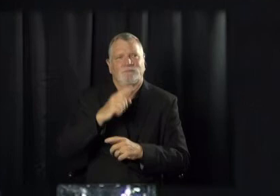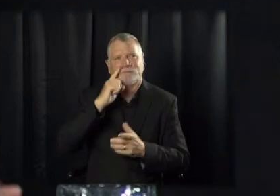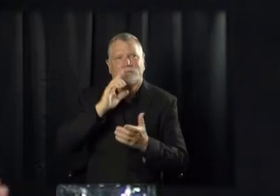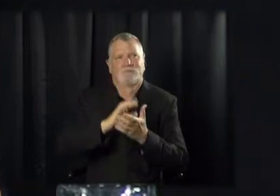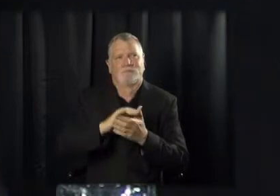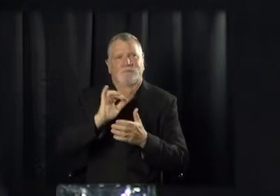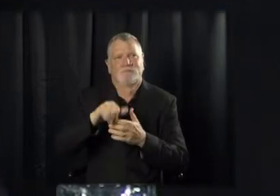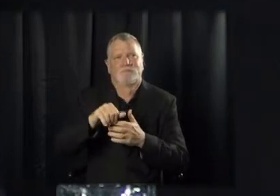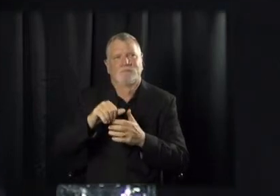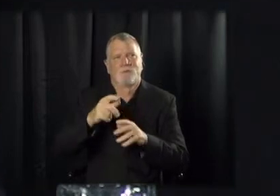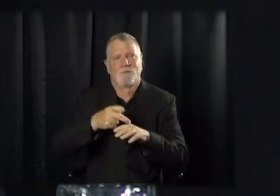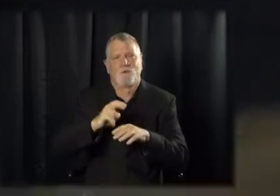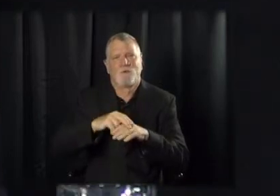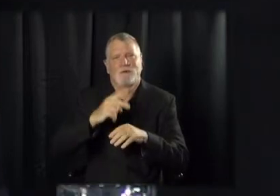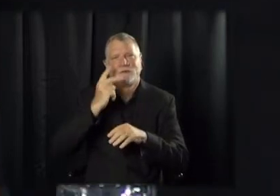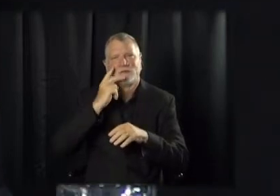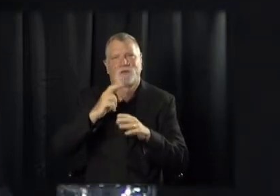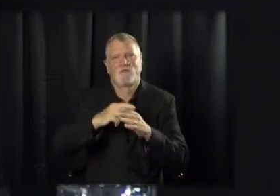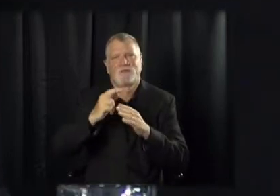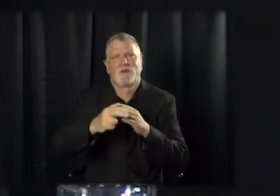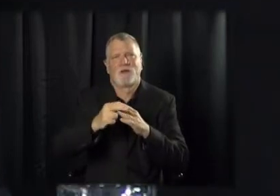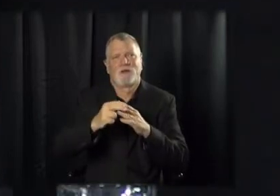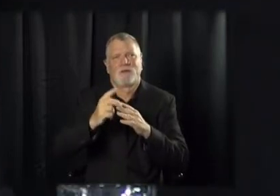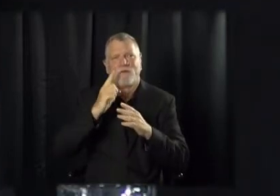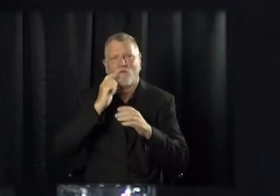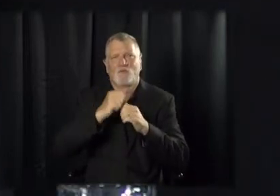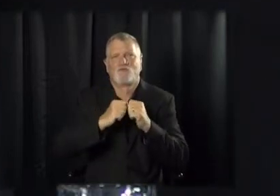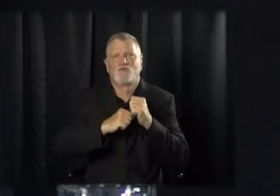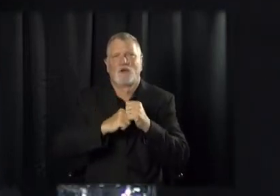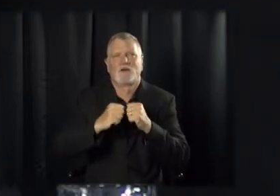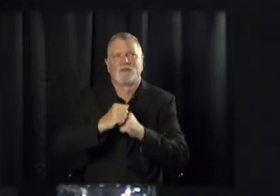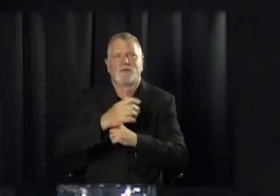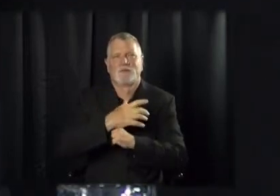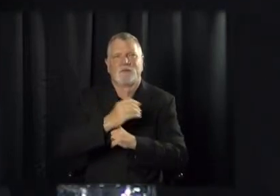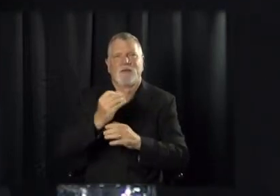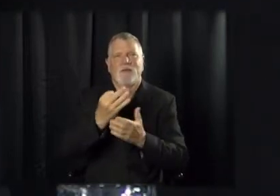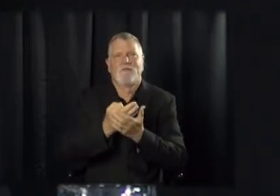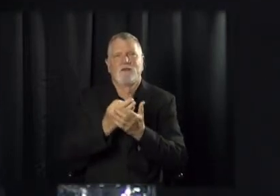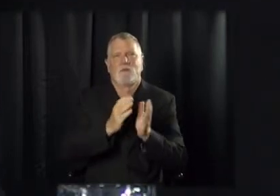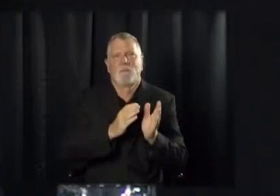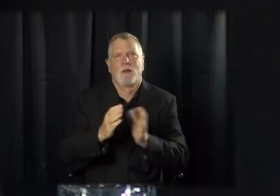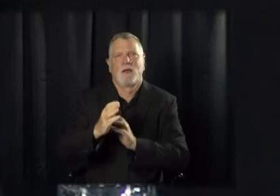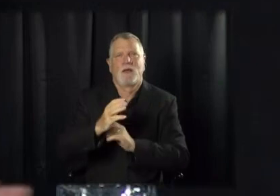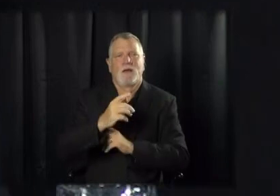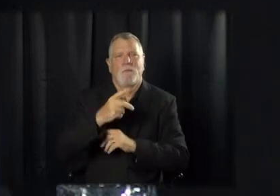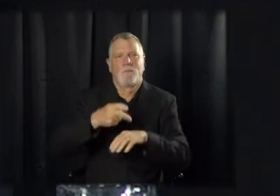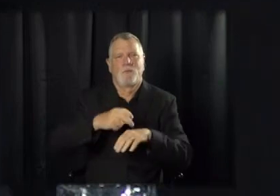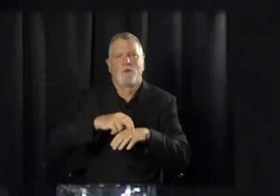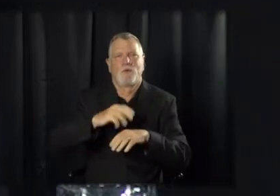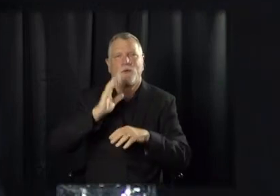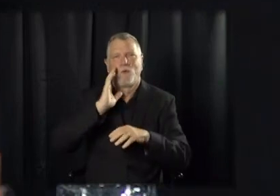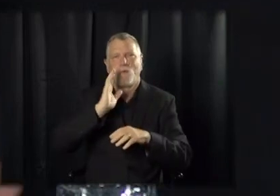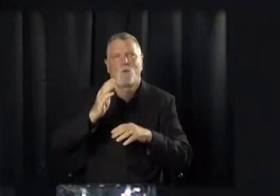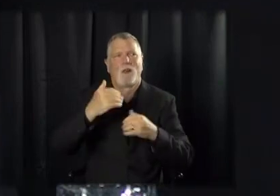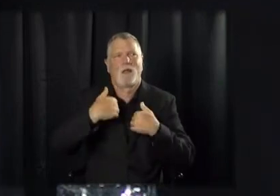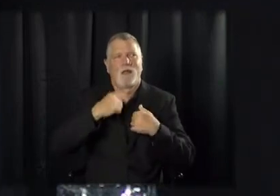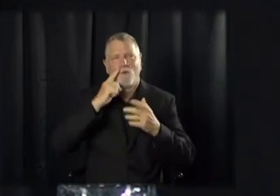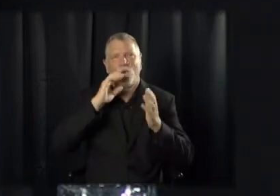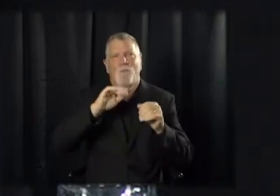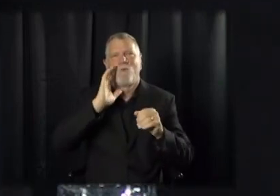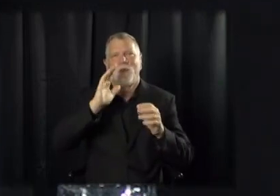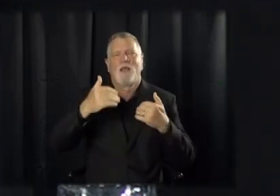believe that as Puerto Rico sees the results of the restructuring and of these fiscal plans, Puerto Ricans, we hope, will